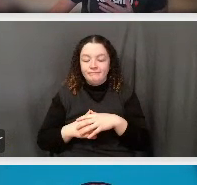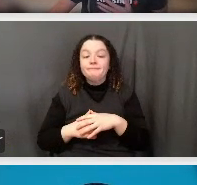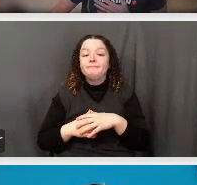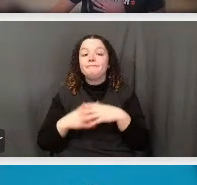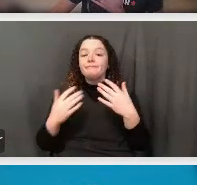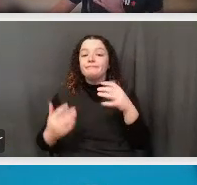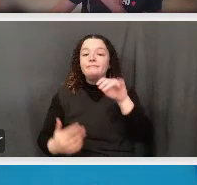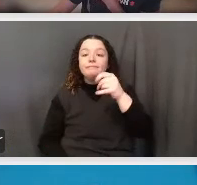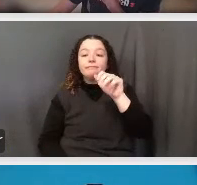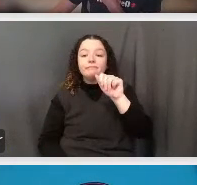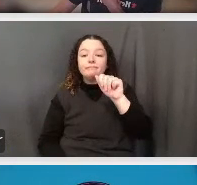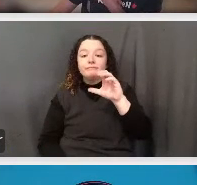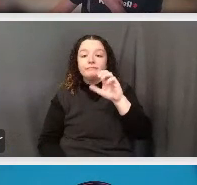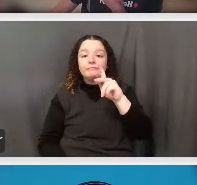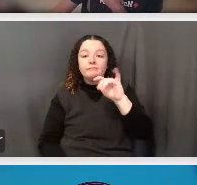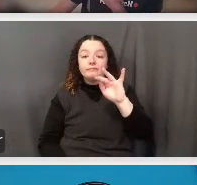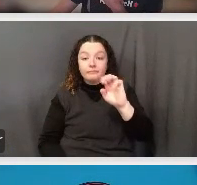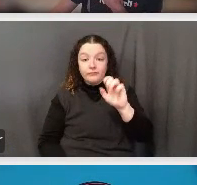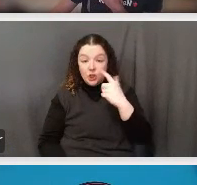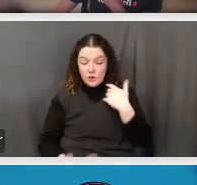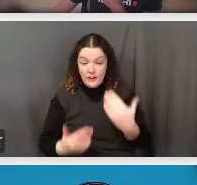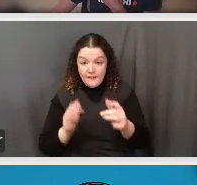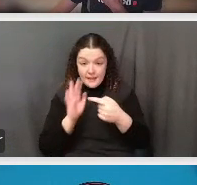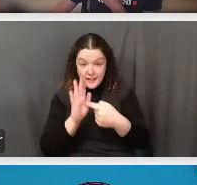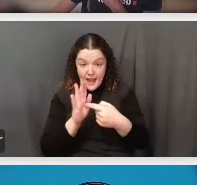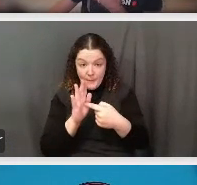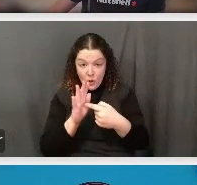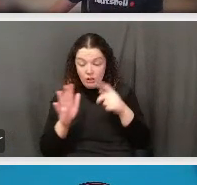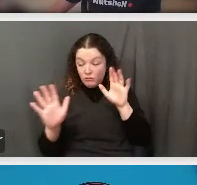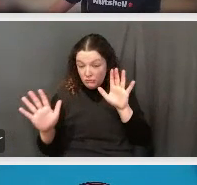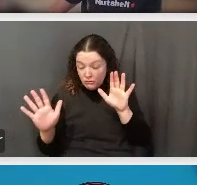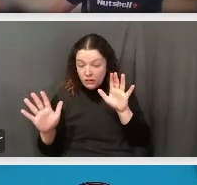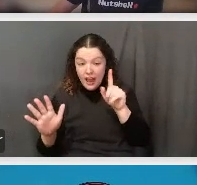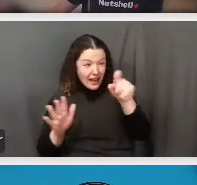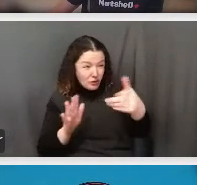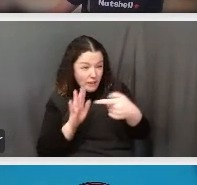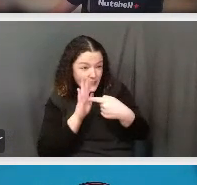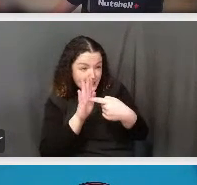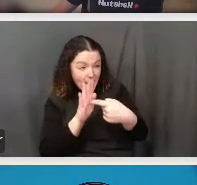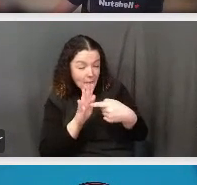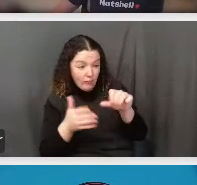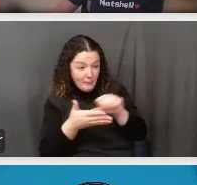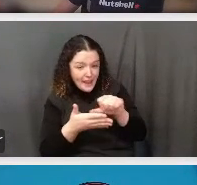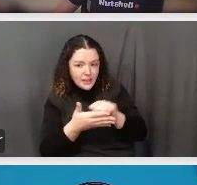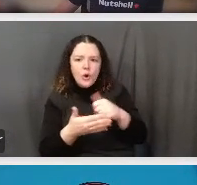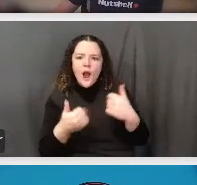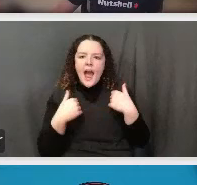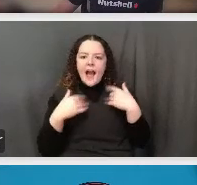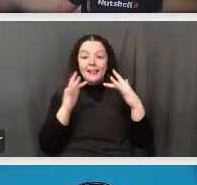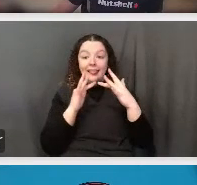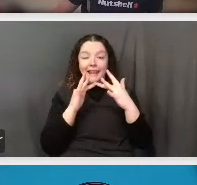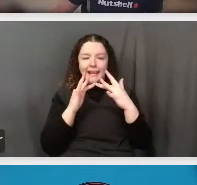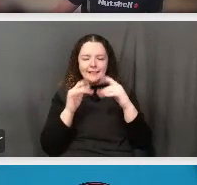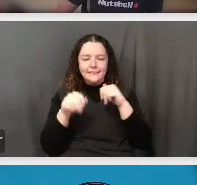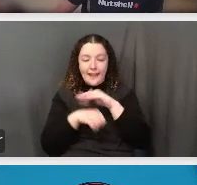Jackie, I see your, do you have an example of a landing page feature? I think I actually have a link to send over if I